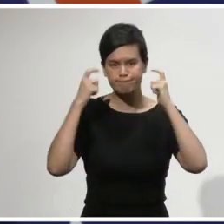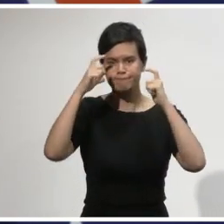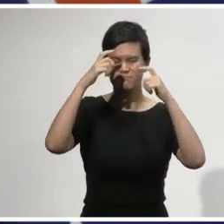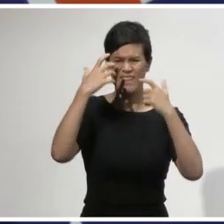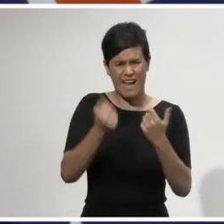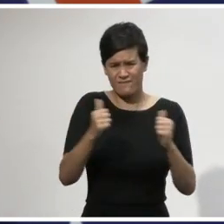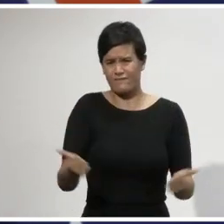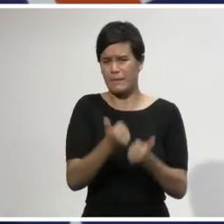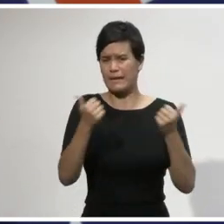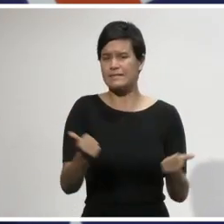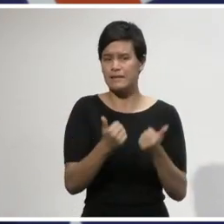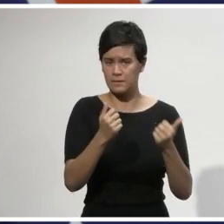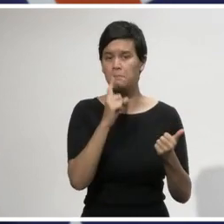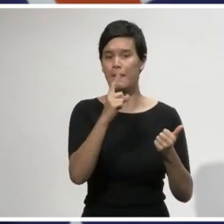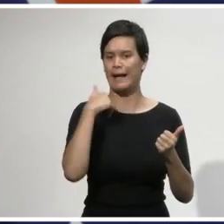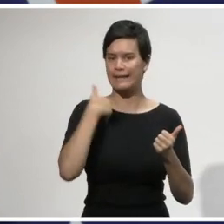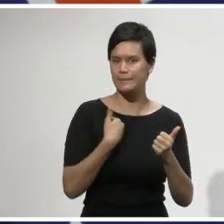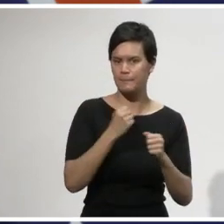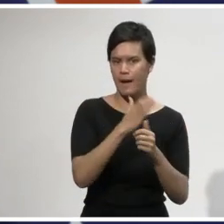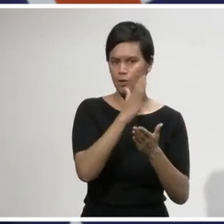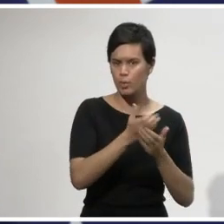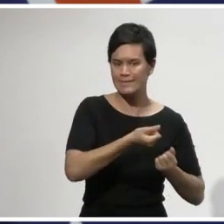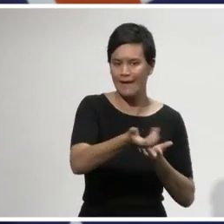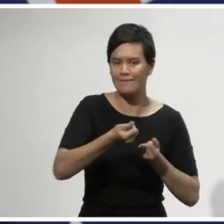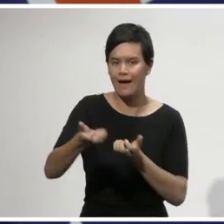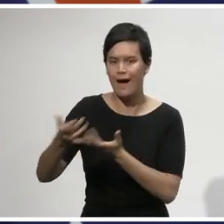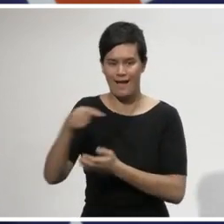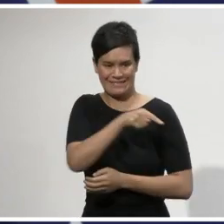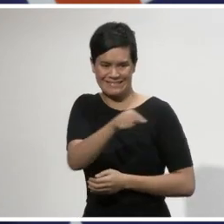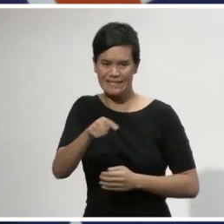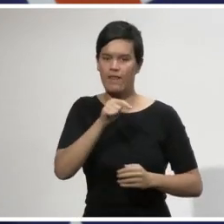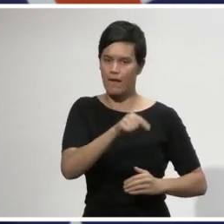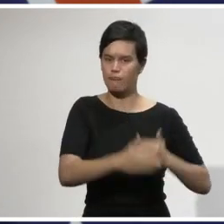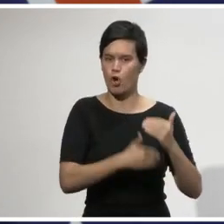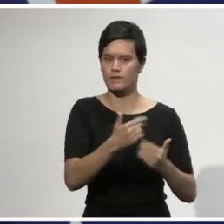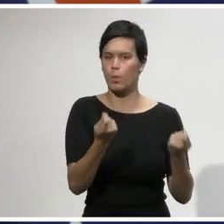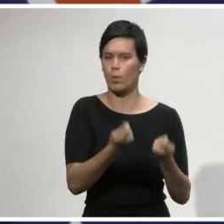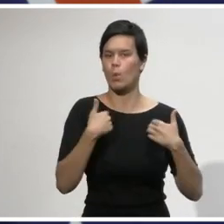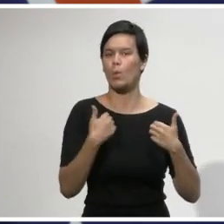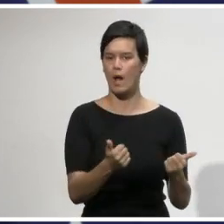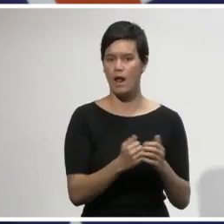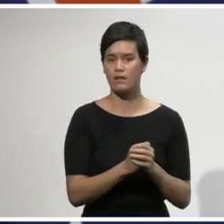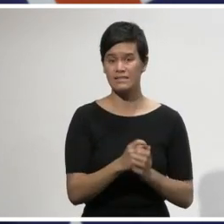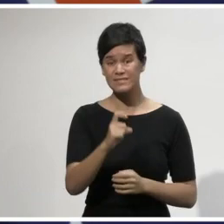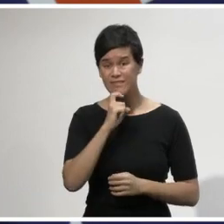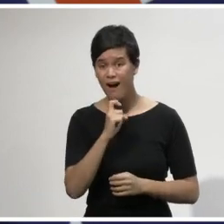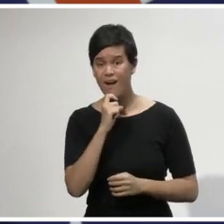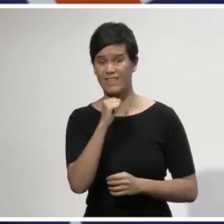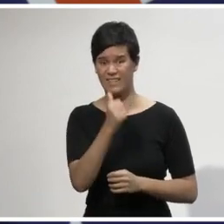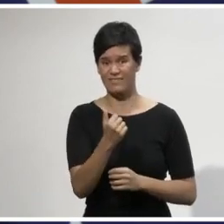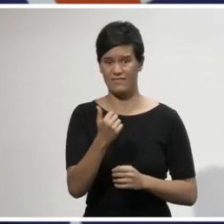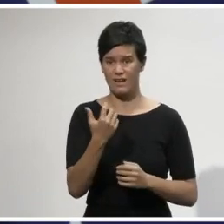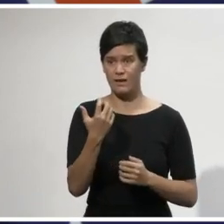that distribution chain is moving smoothly. Any healthcare staff who are having issues